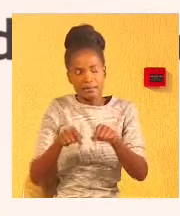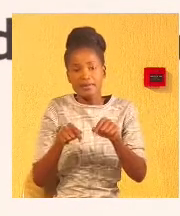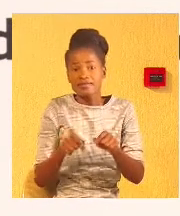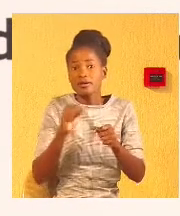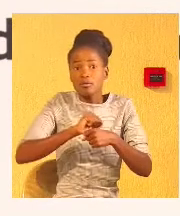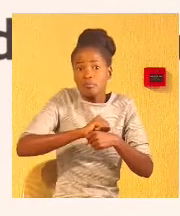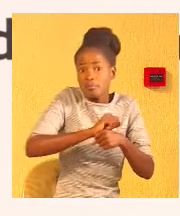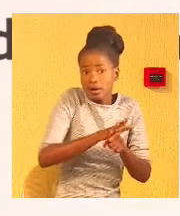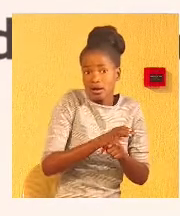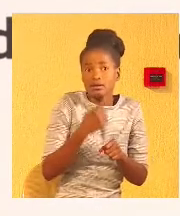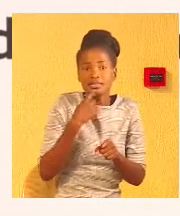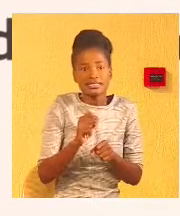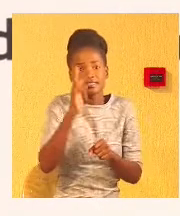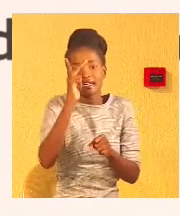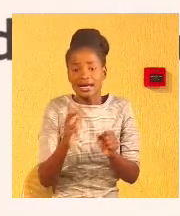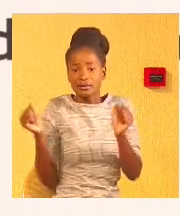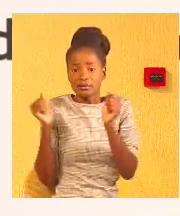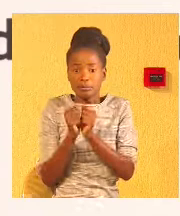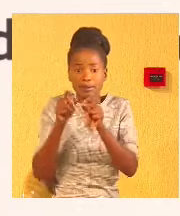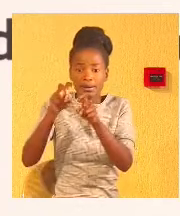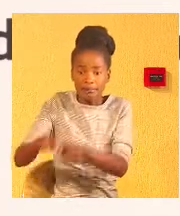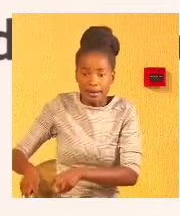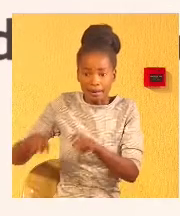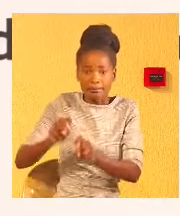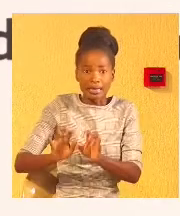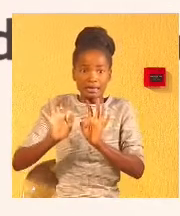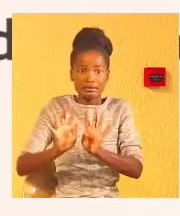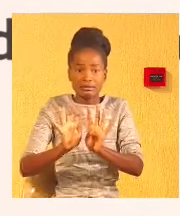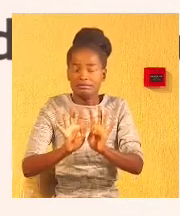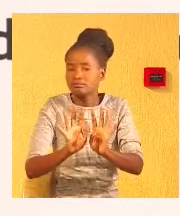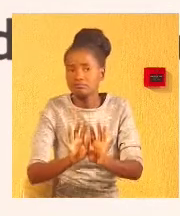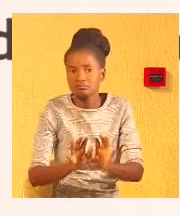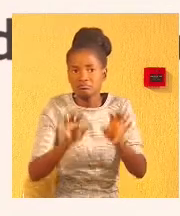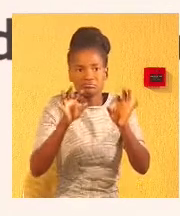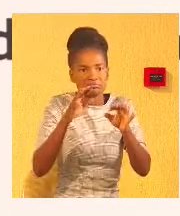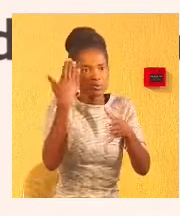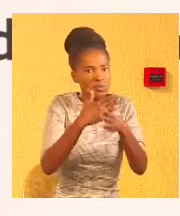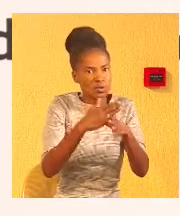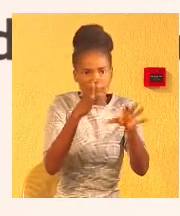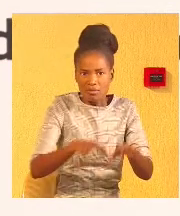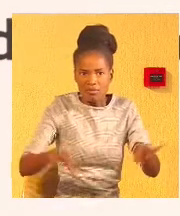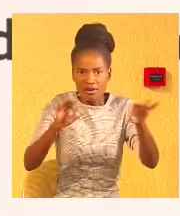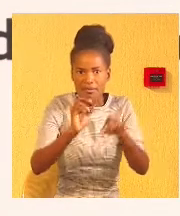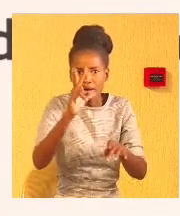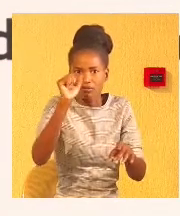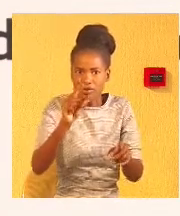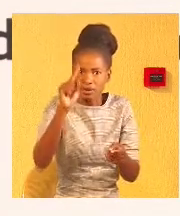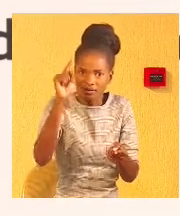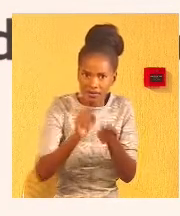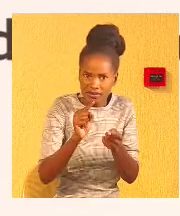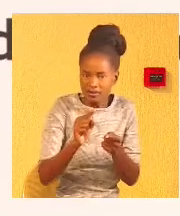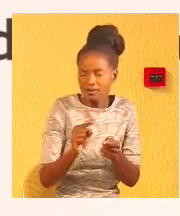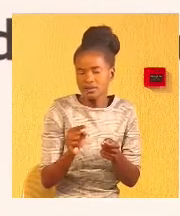people at one point or another, be it on the farm for production,